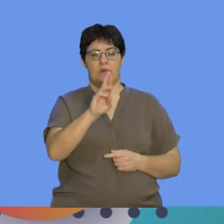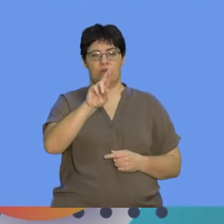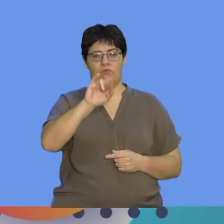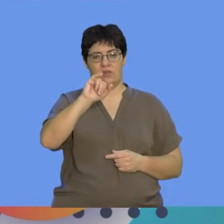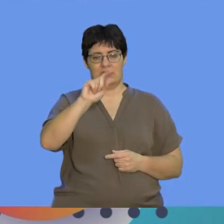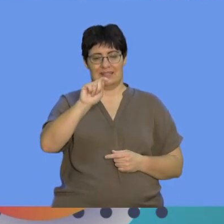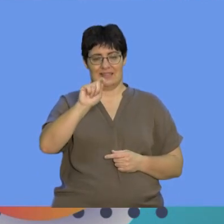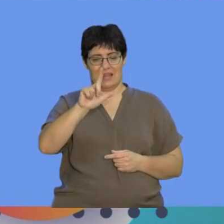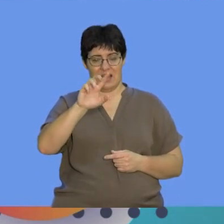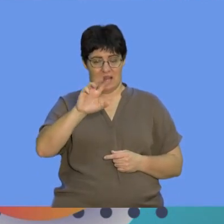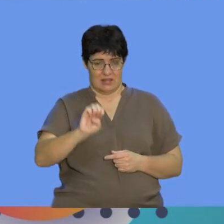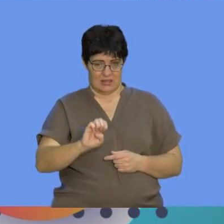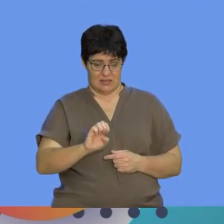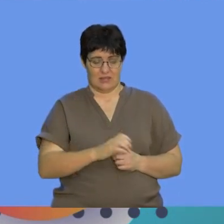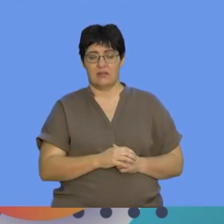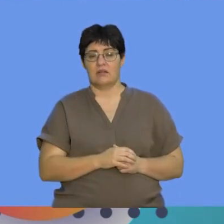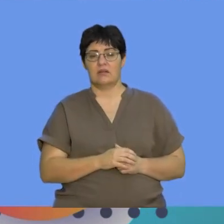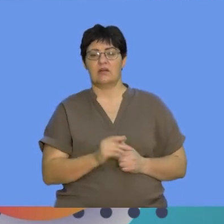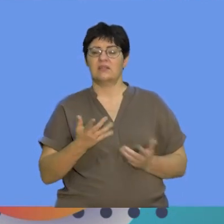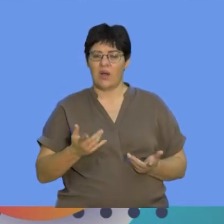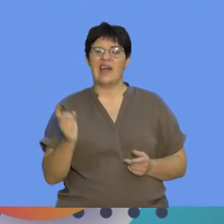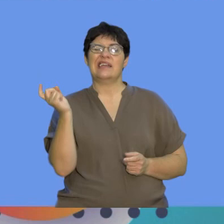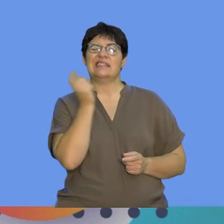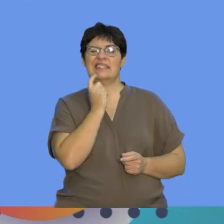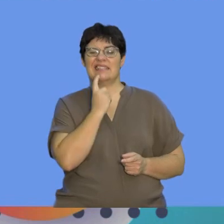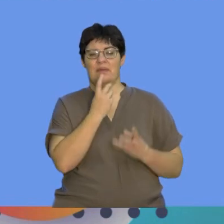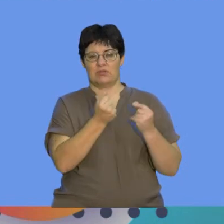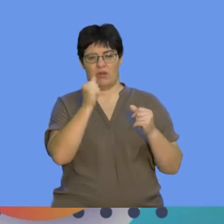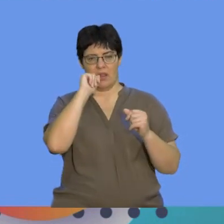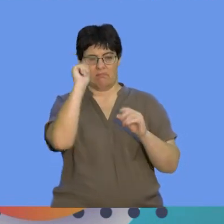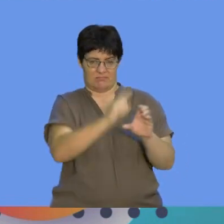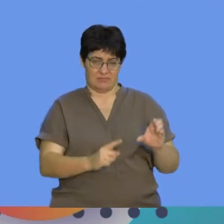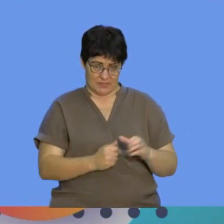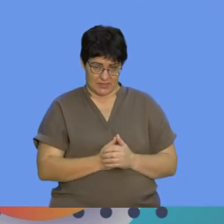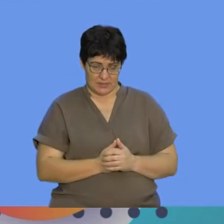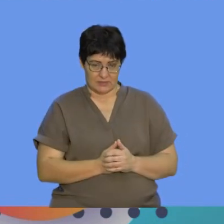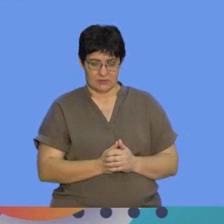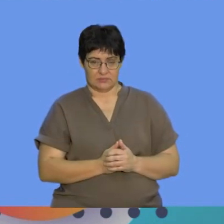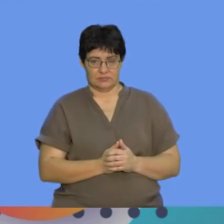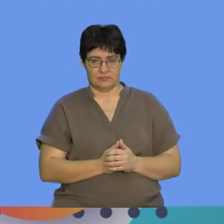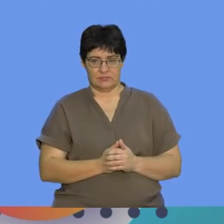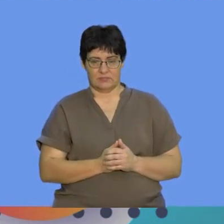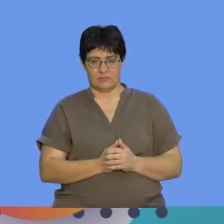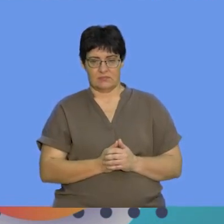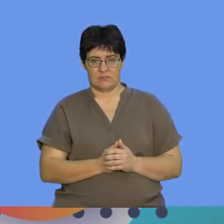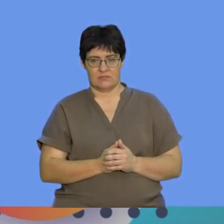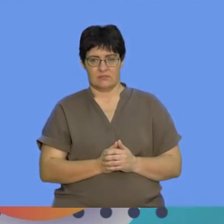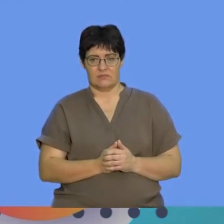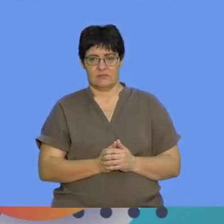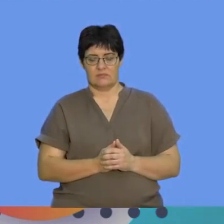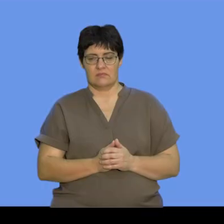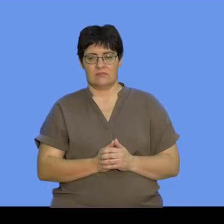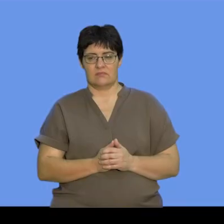So brittleness has to do with how easily a material snaps when a huge force is applied onto it.